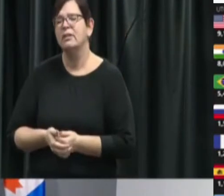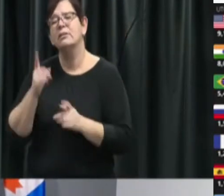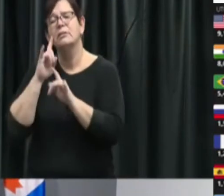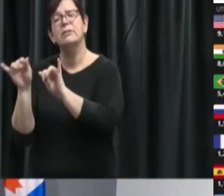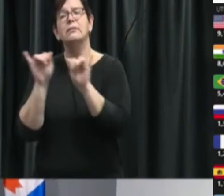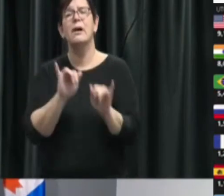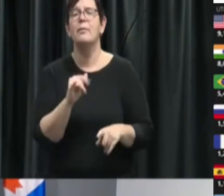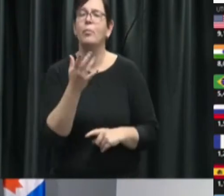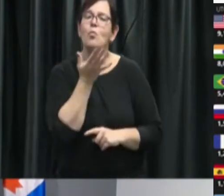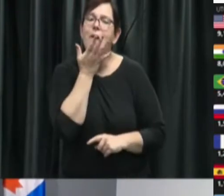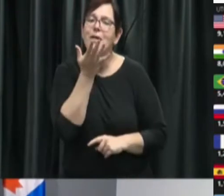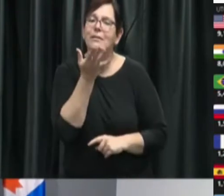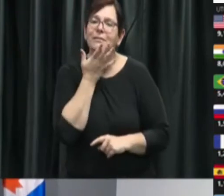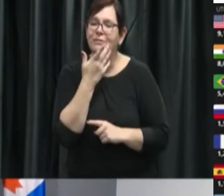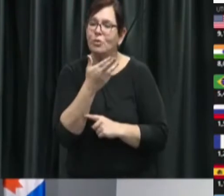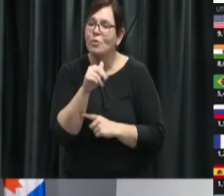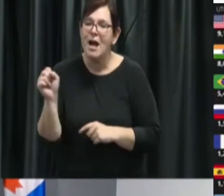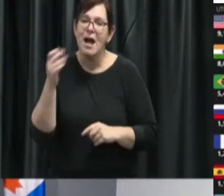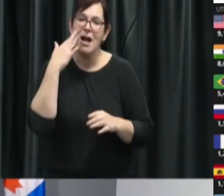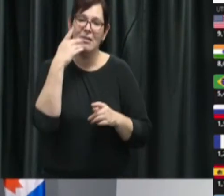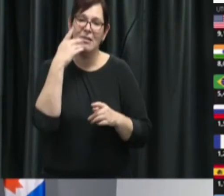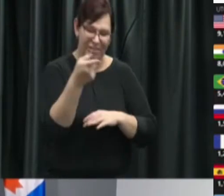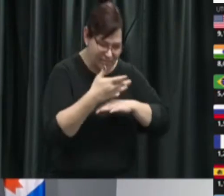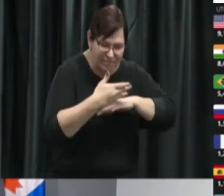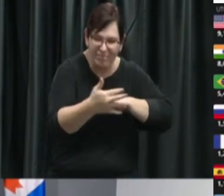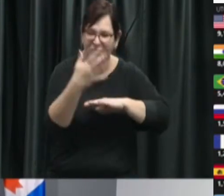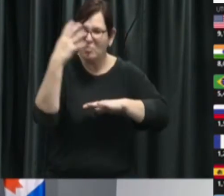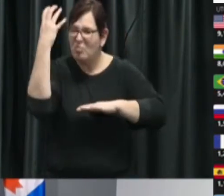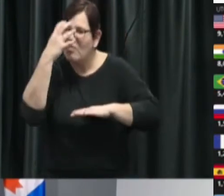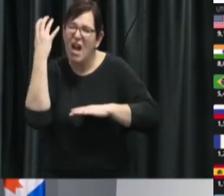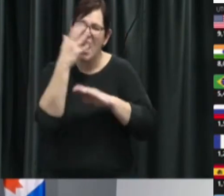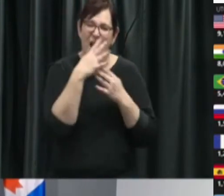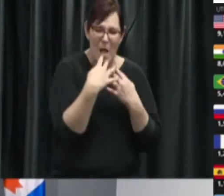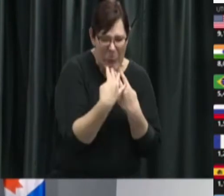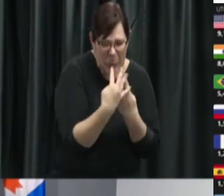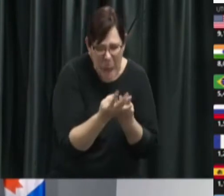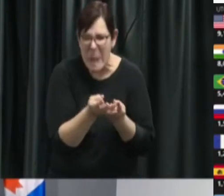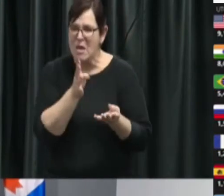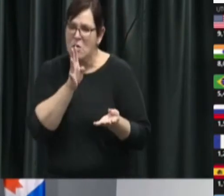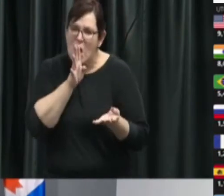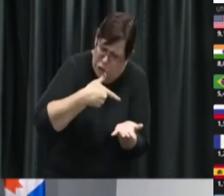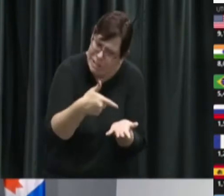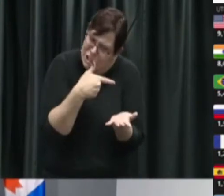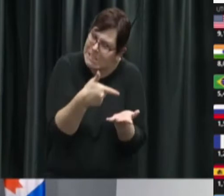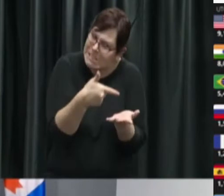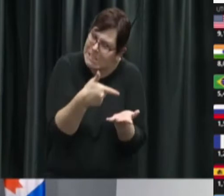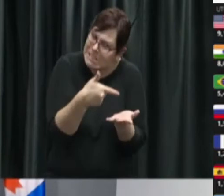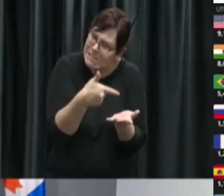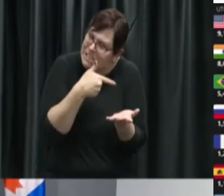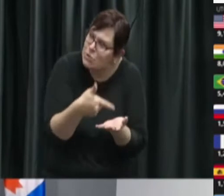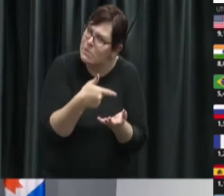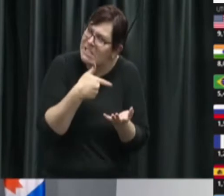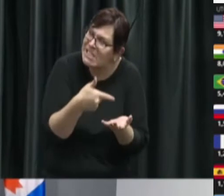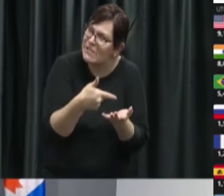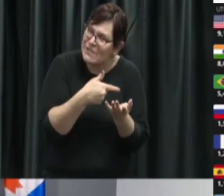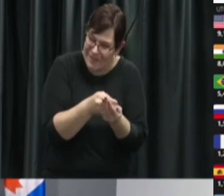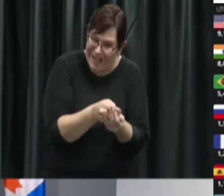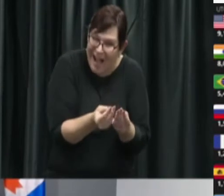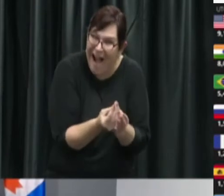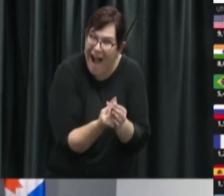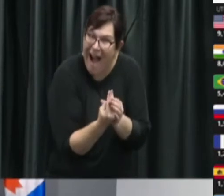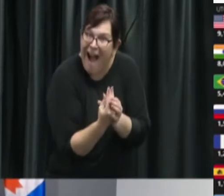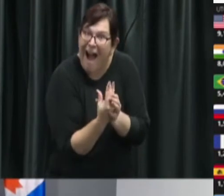if you water it and care for it, and if we get some break on the health side and maybe some, kinds of new approaches that we're talking about now for